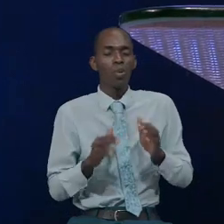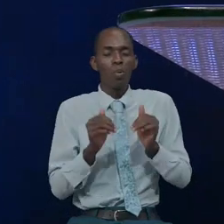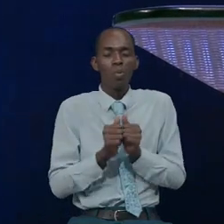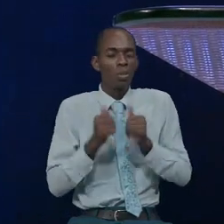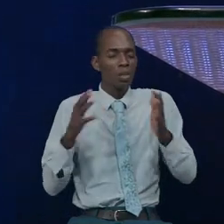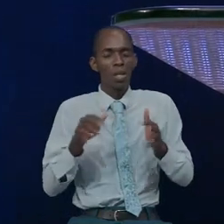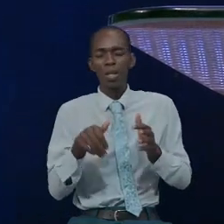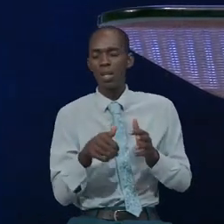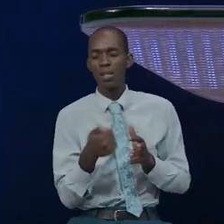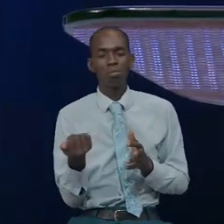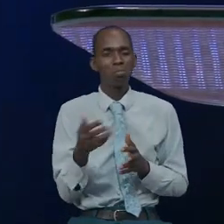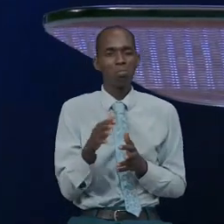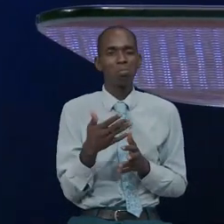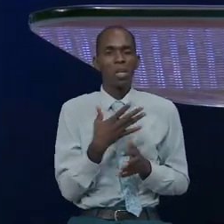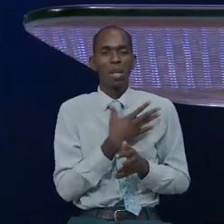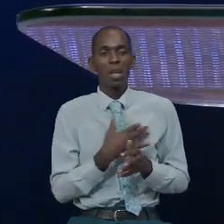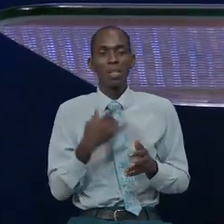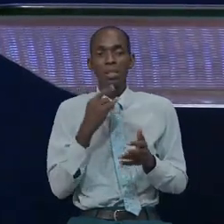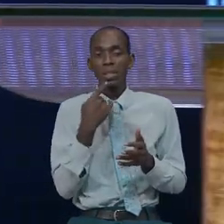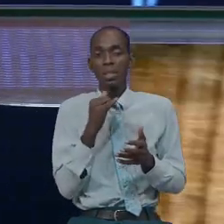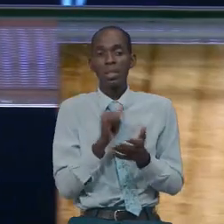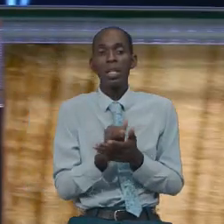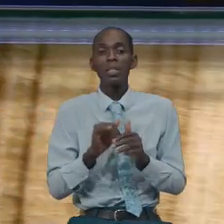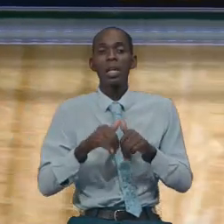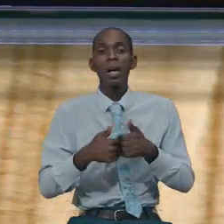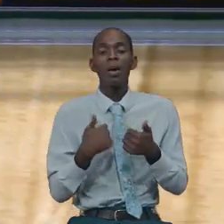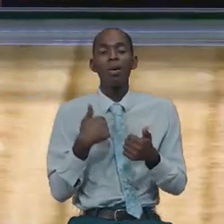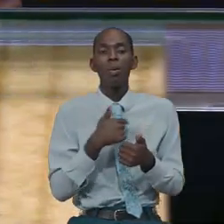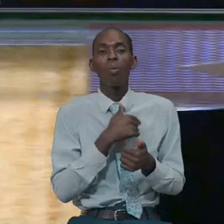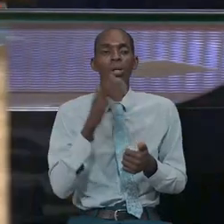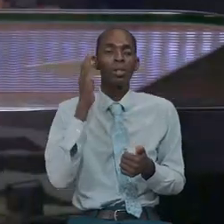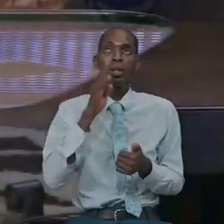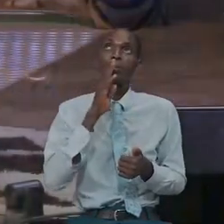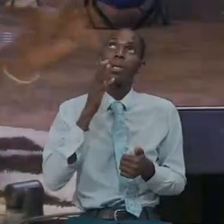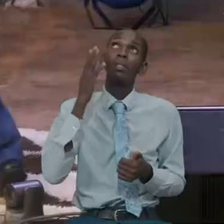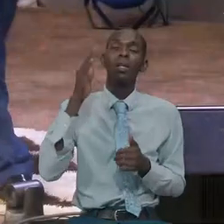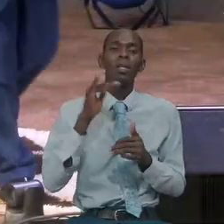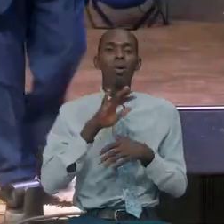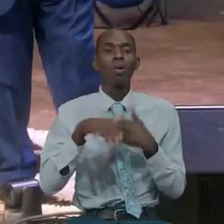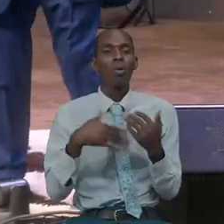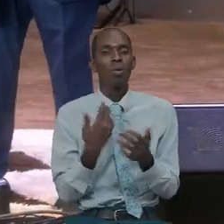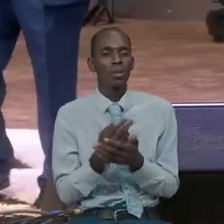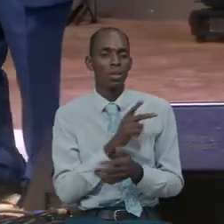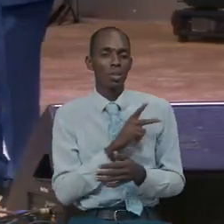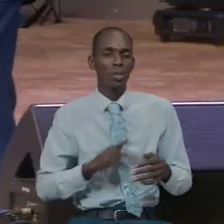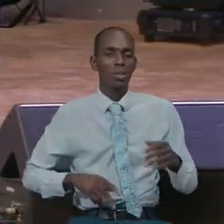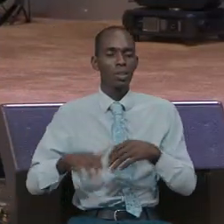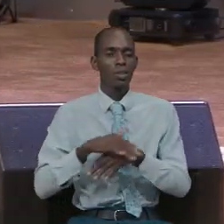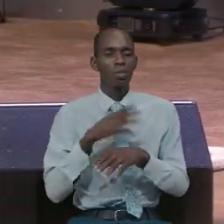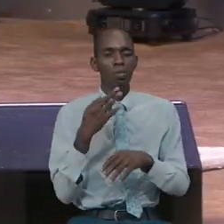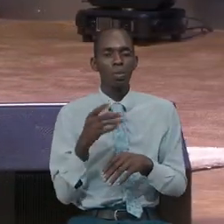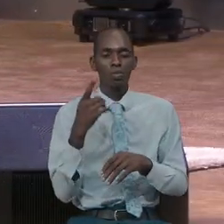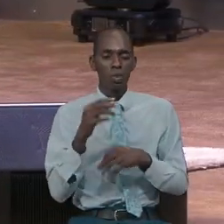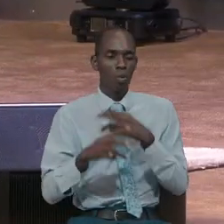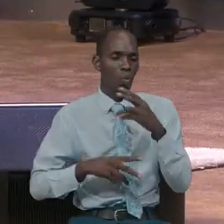shall see the Lord. That's how we're going to be there. And he says all the kingdoms of the world will become the kingdoms of our Lord and of